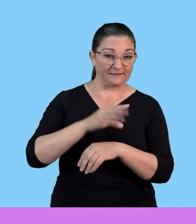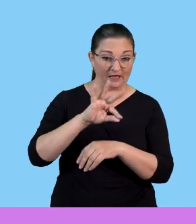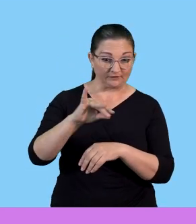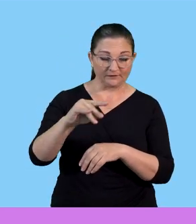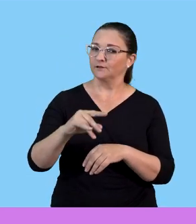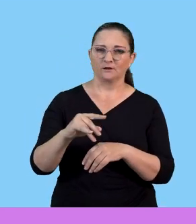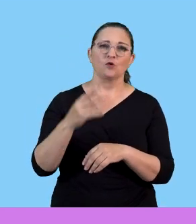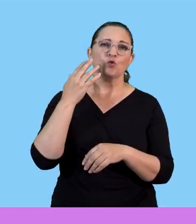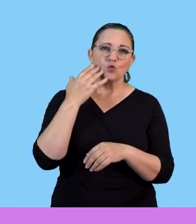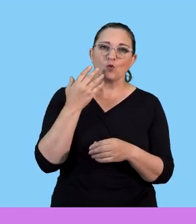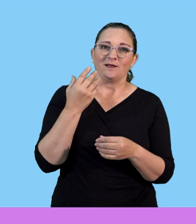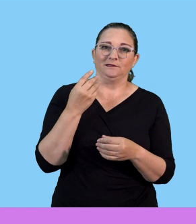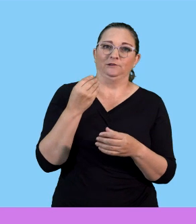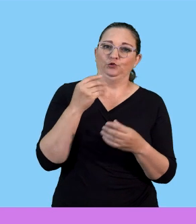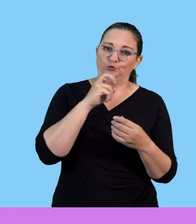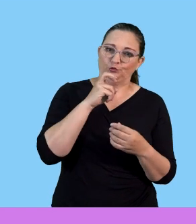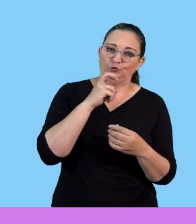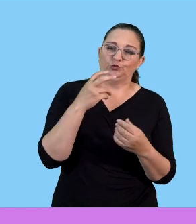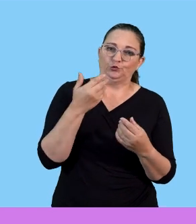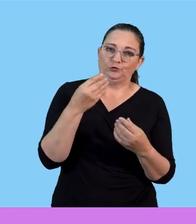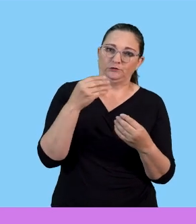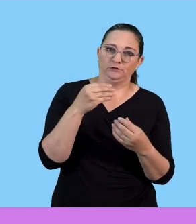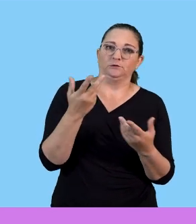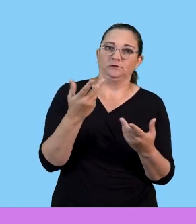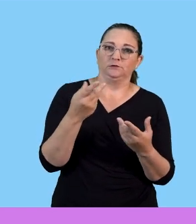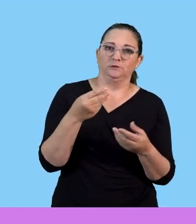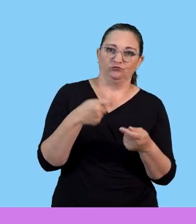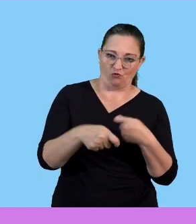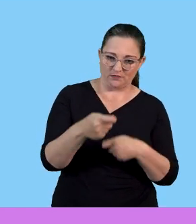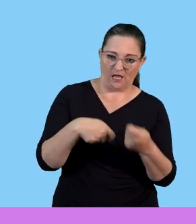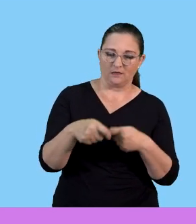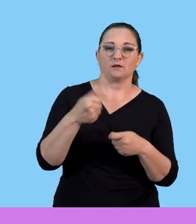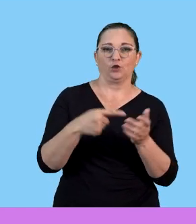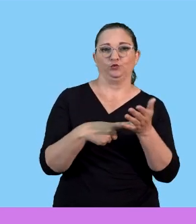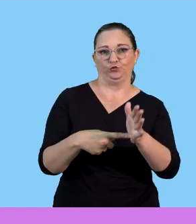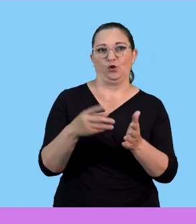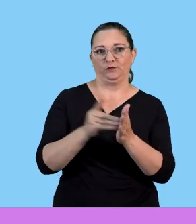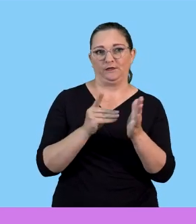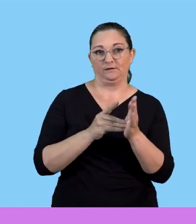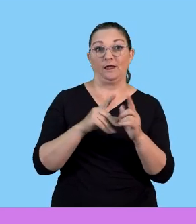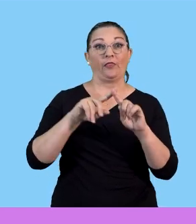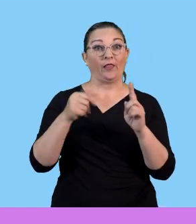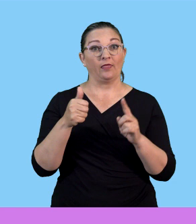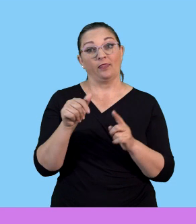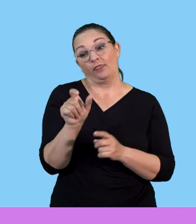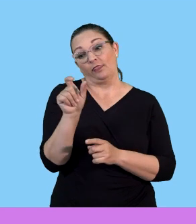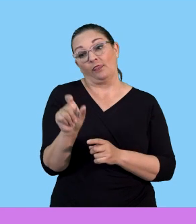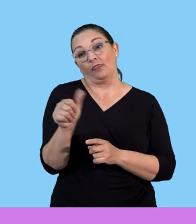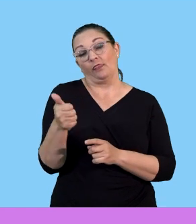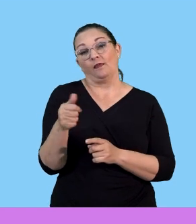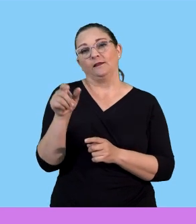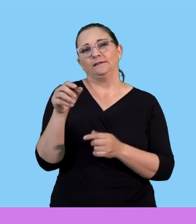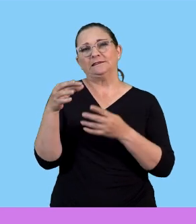it's only the dates that there was some transactions. Then the details of